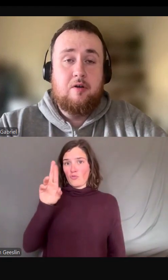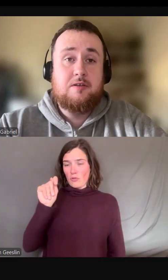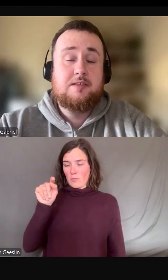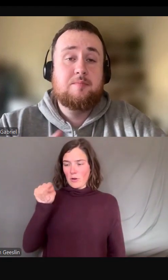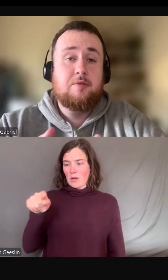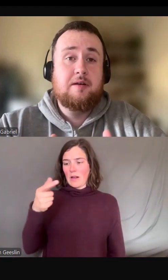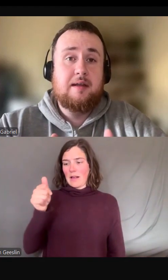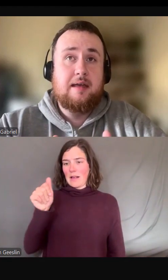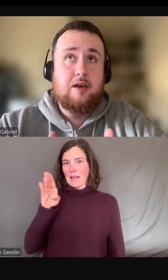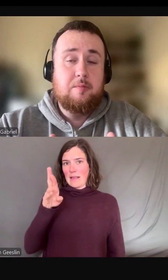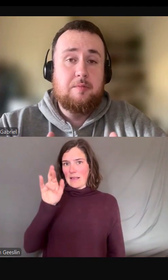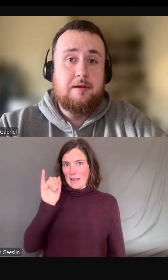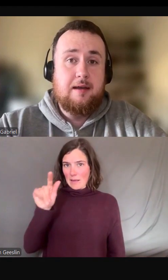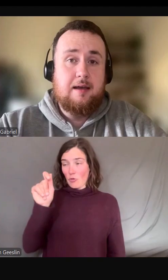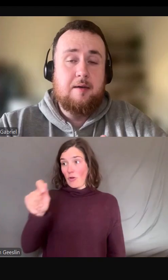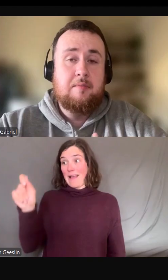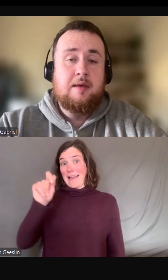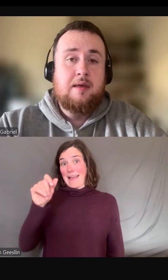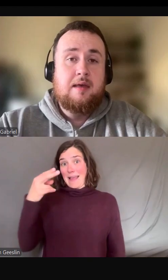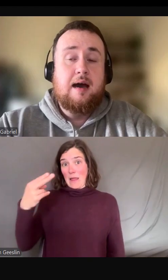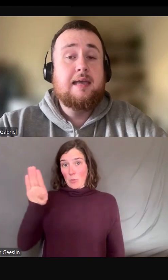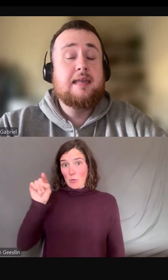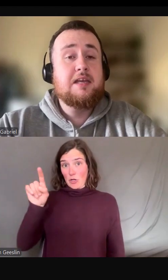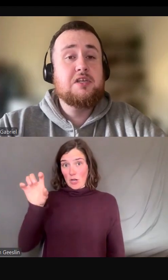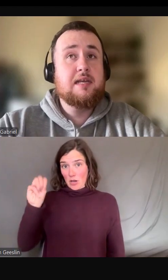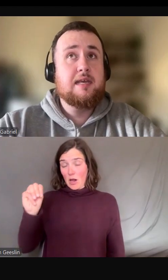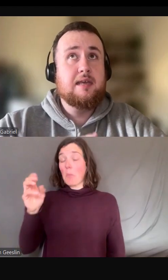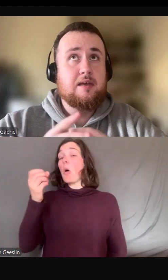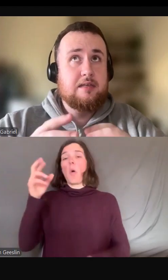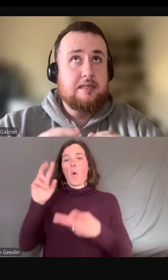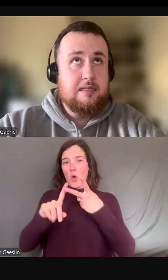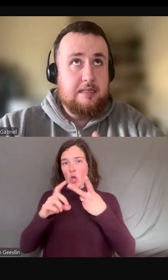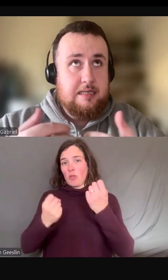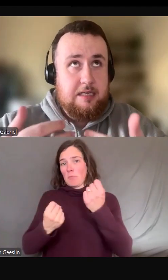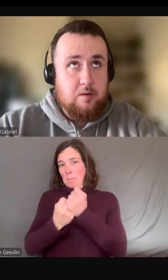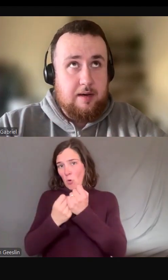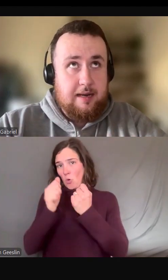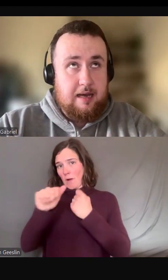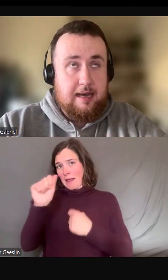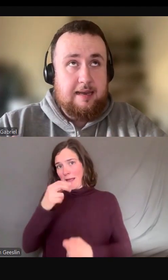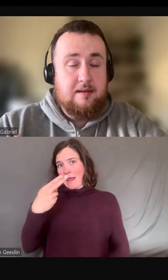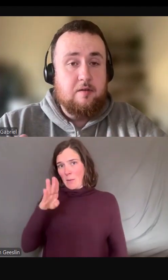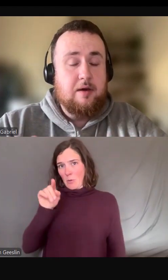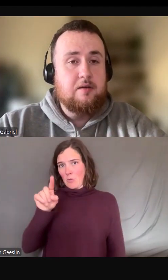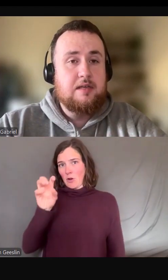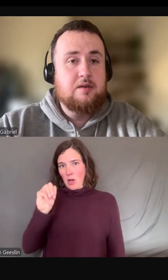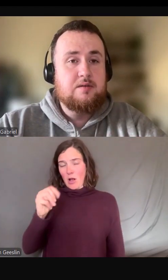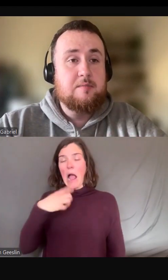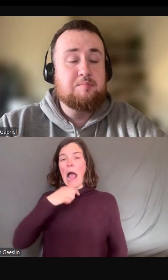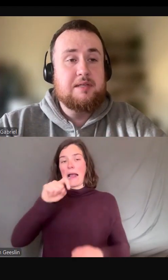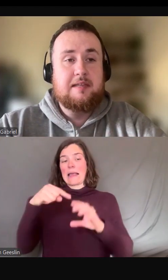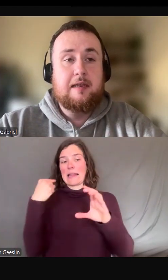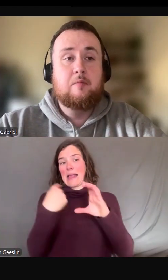robert.gabriel@helperbird.com or support@helperbird.com, I can actually send you on a guide of how to use the built-in one